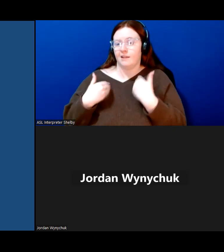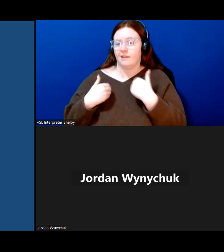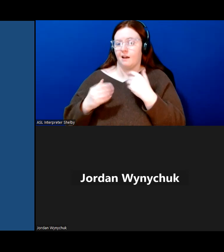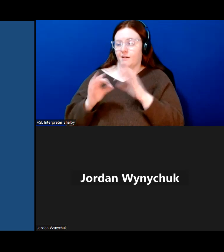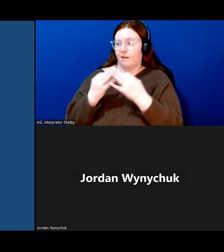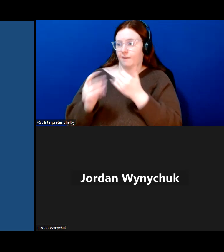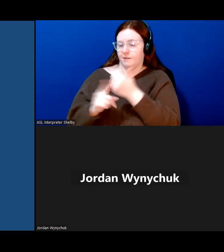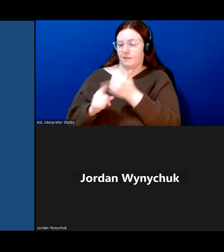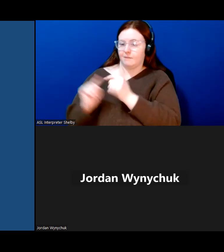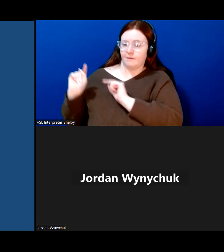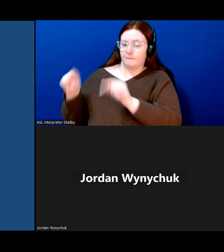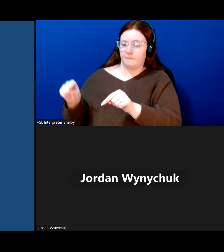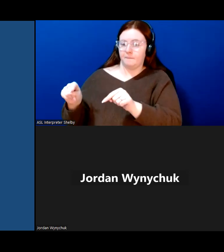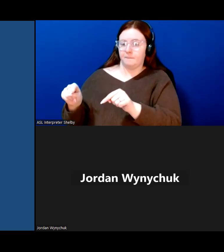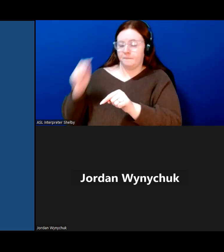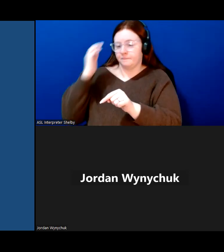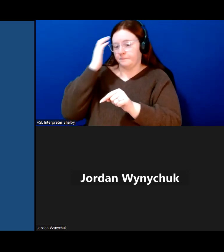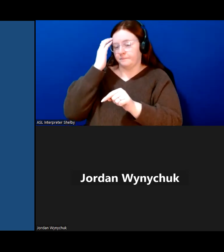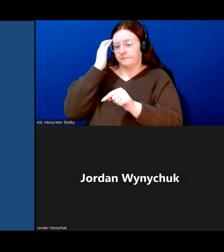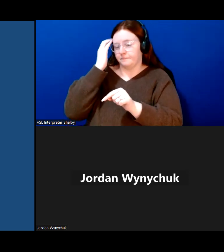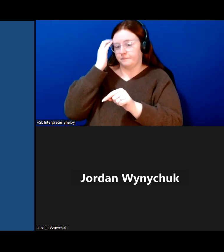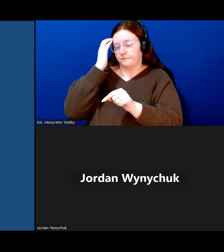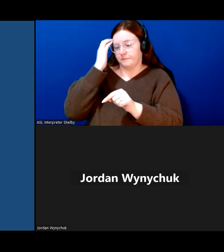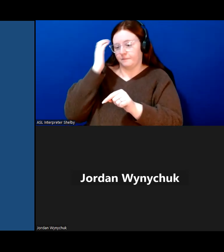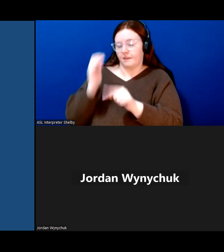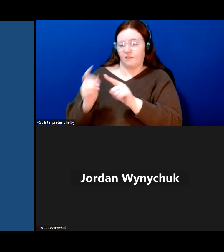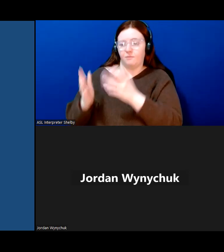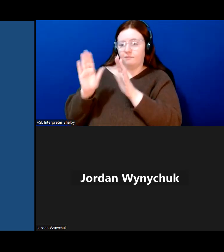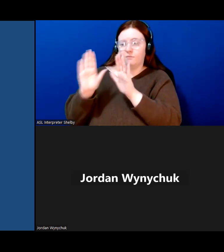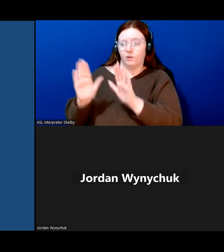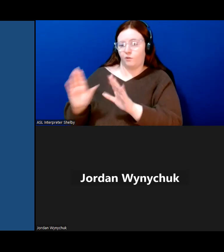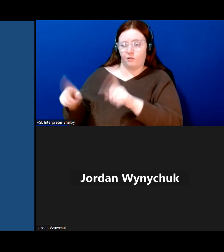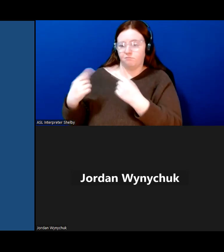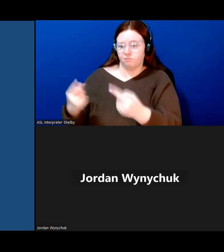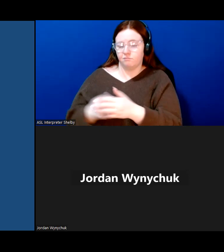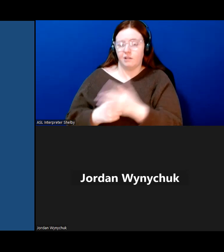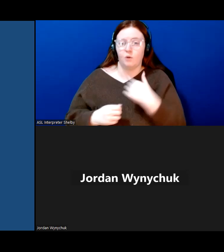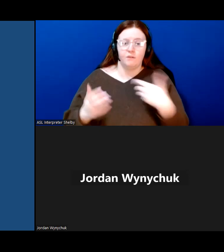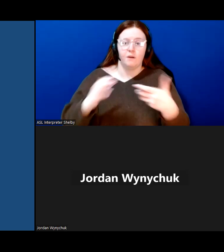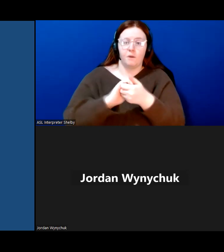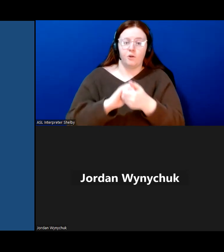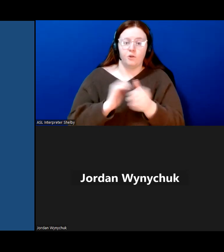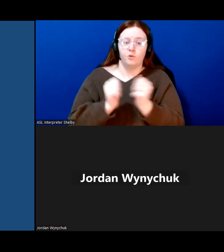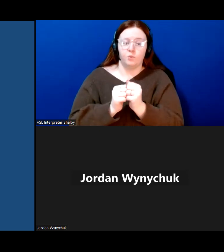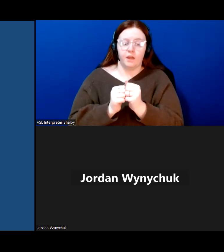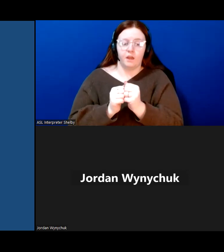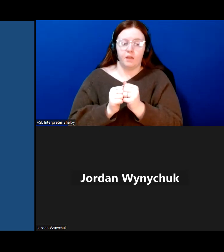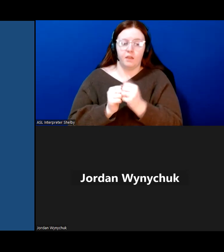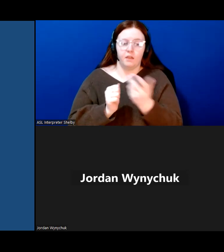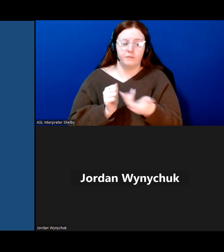and they've been lovely. We've partnered with a lot of different